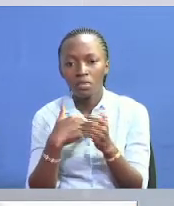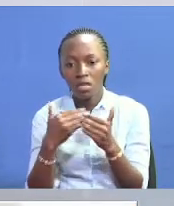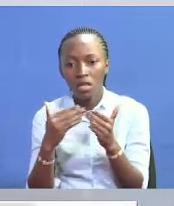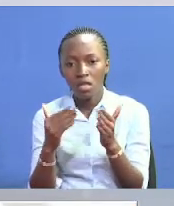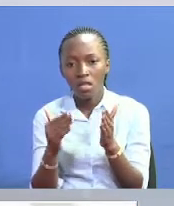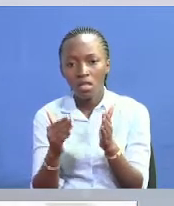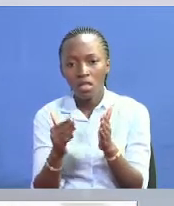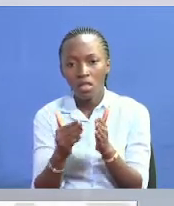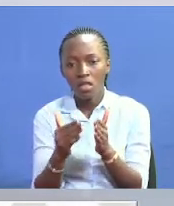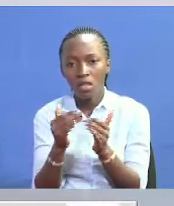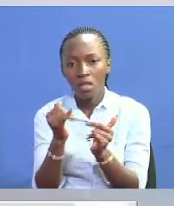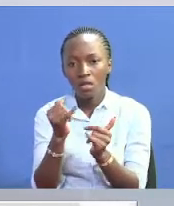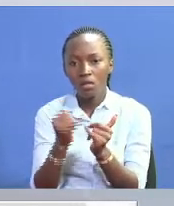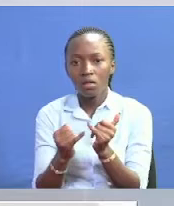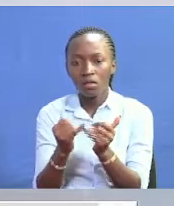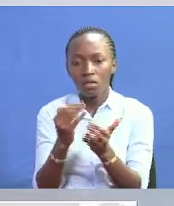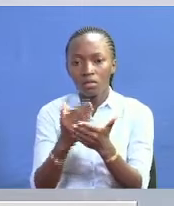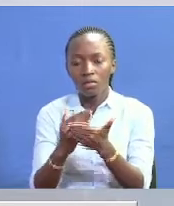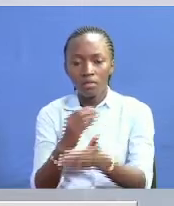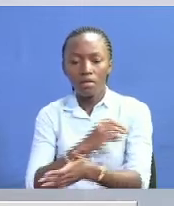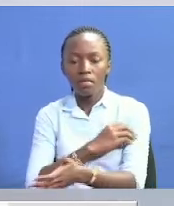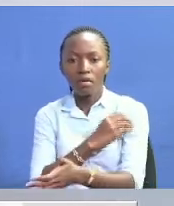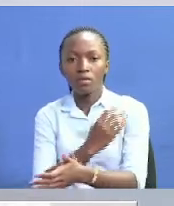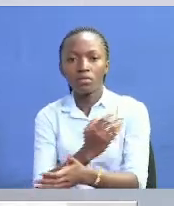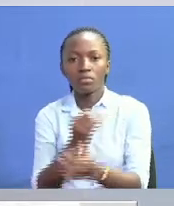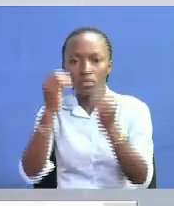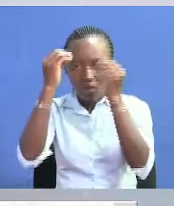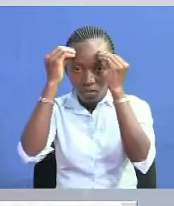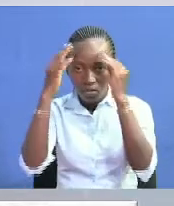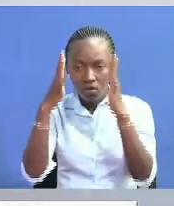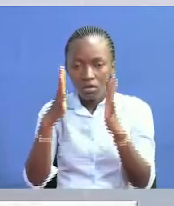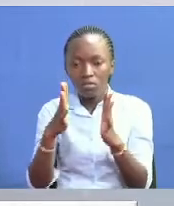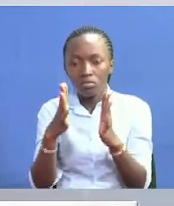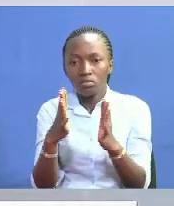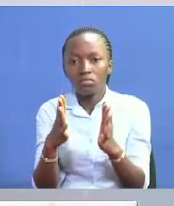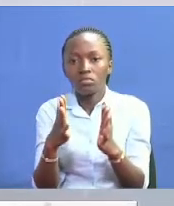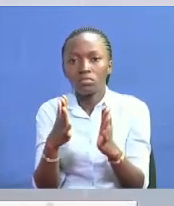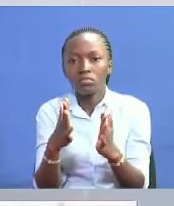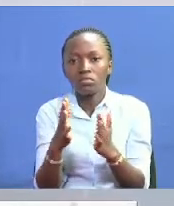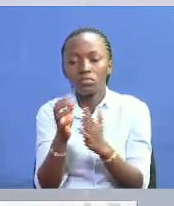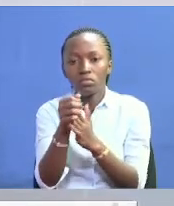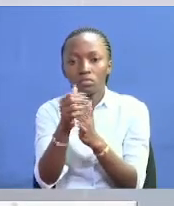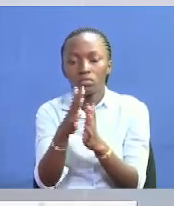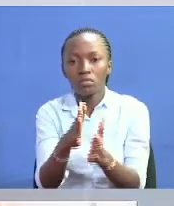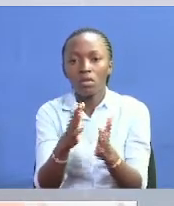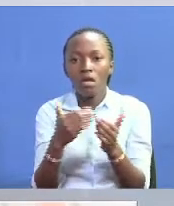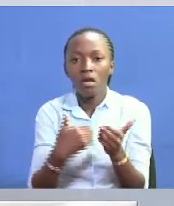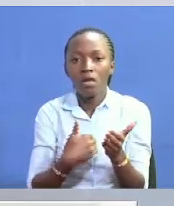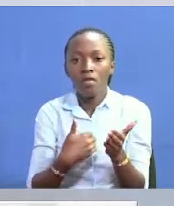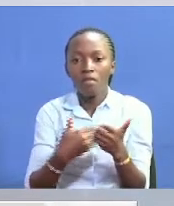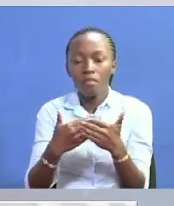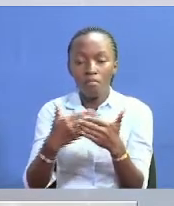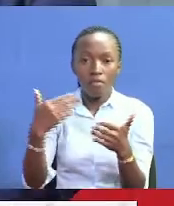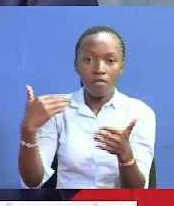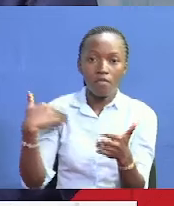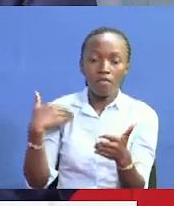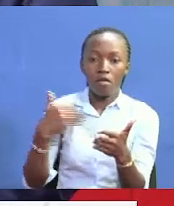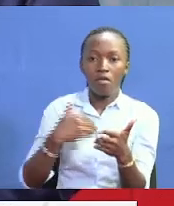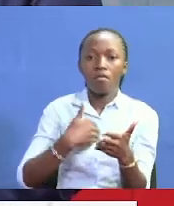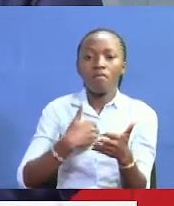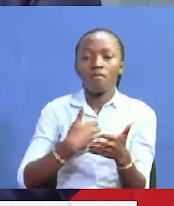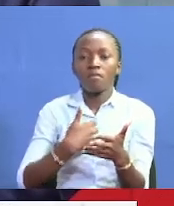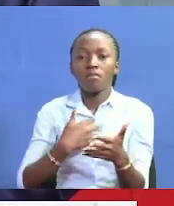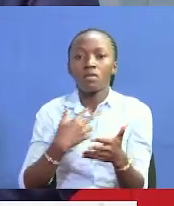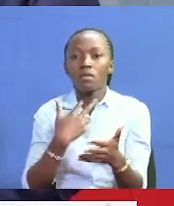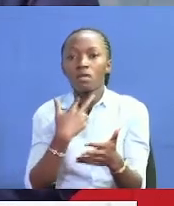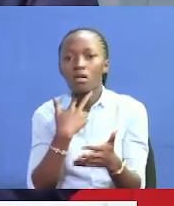some of the powers of the students, the kind of powers that the student leadership had before had been strangled,